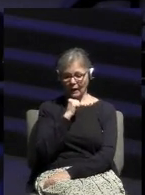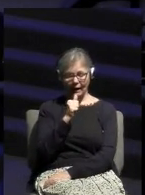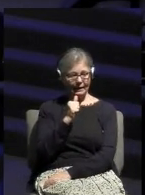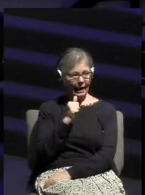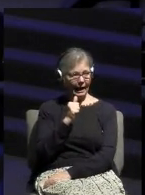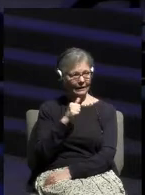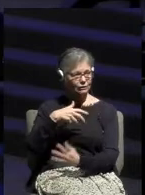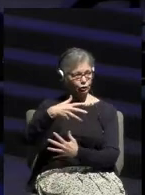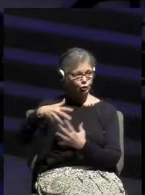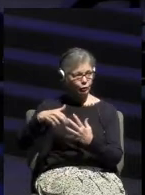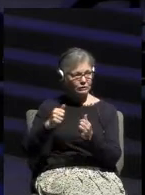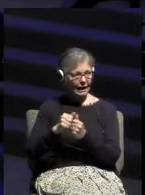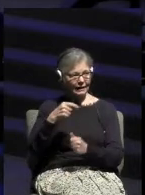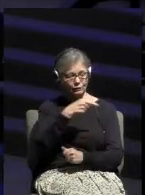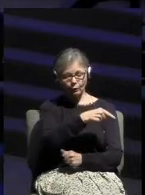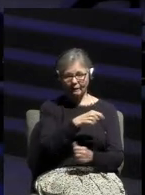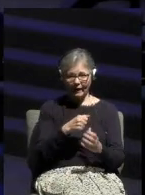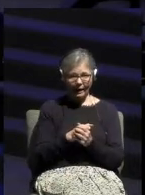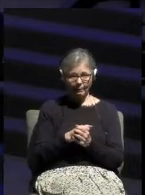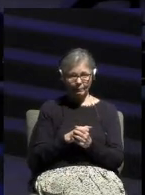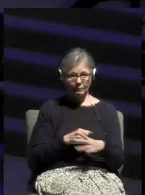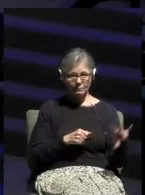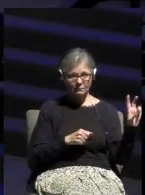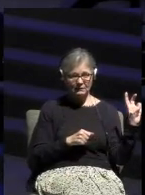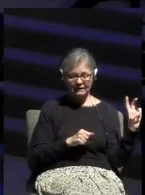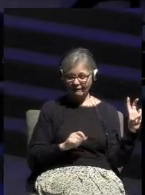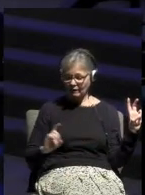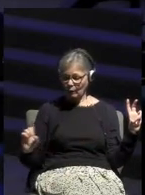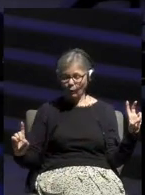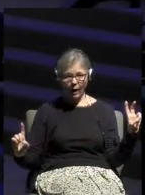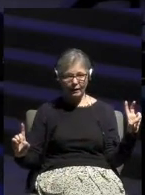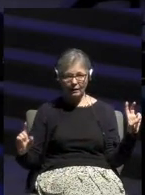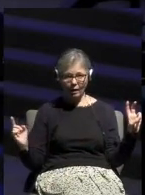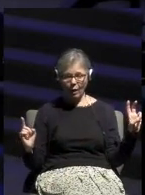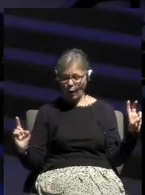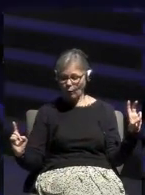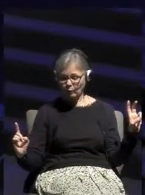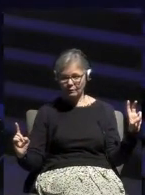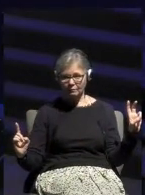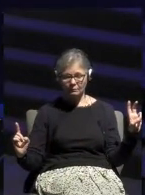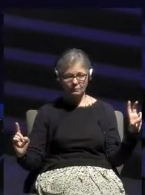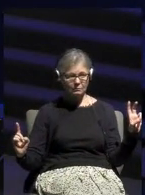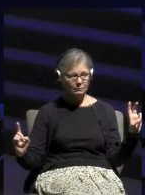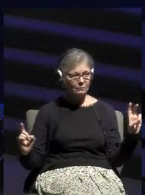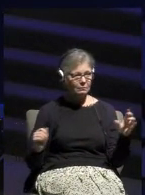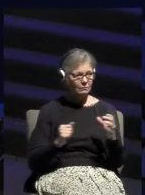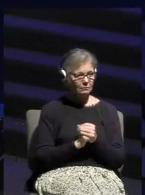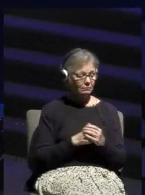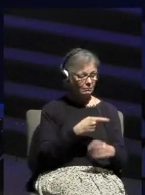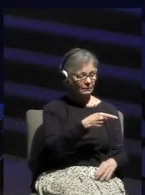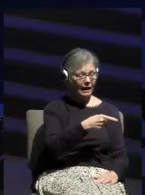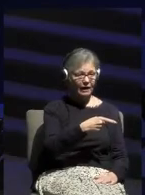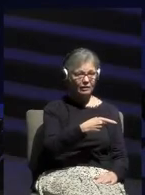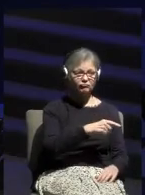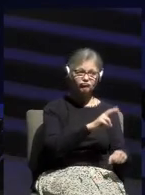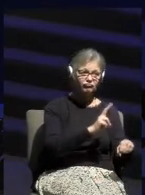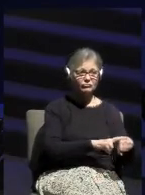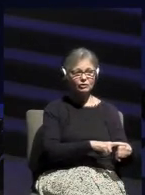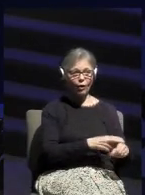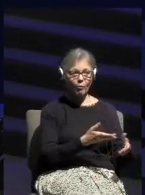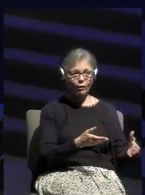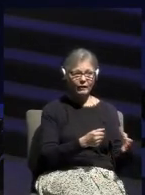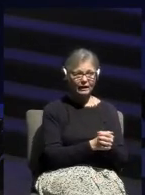with the other hens and being out of the nesting